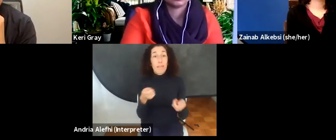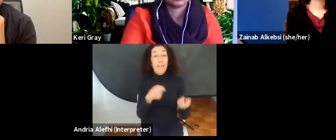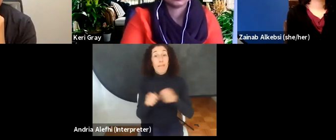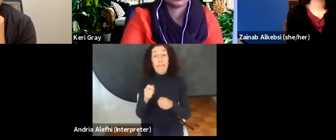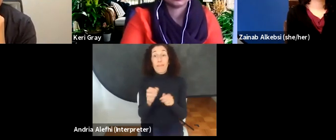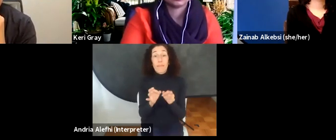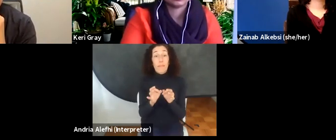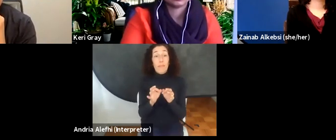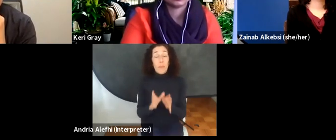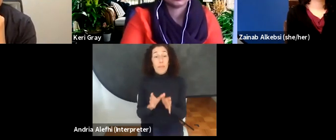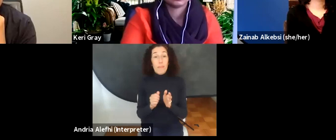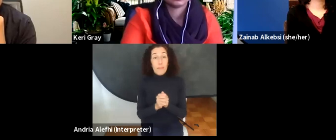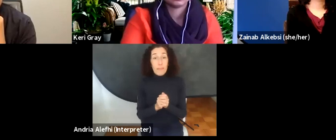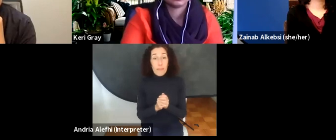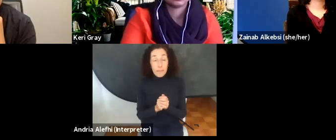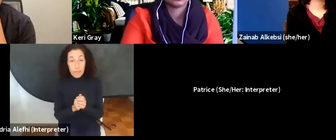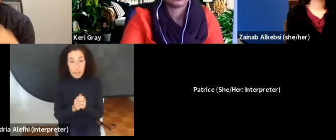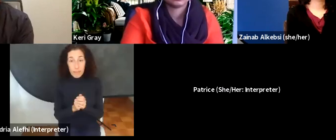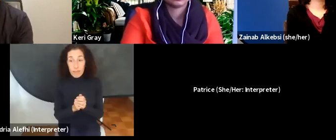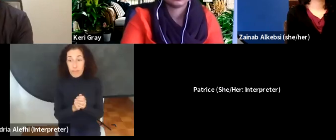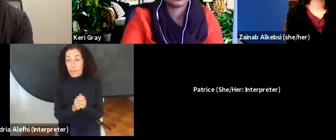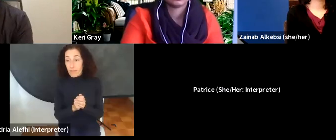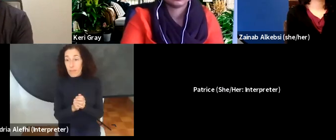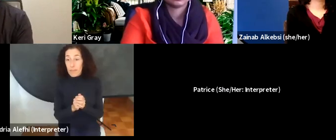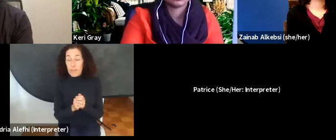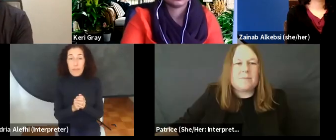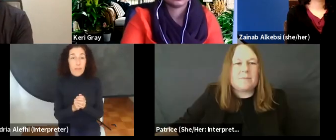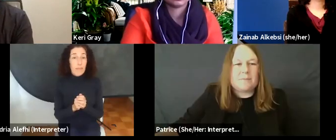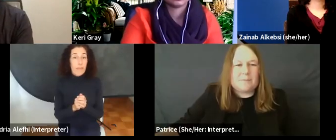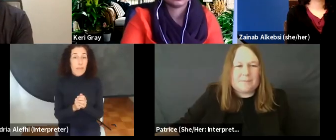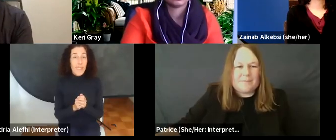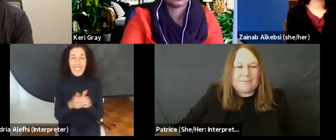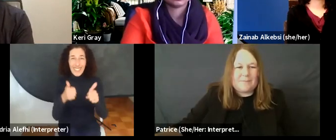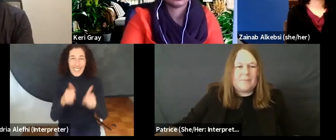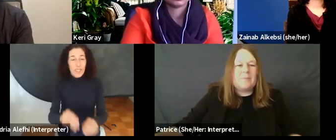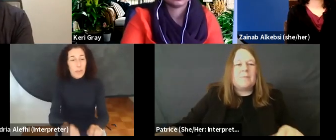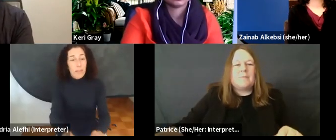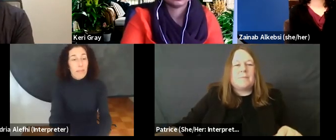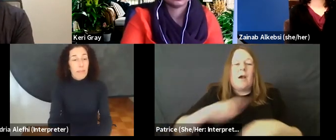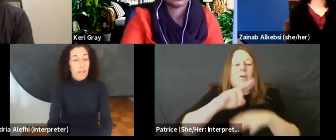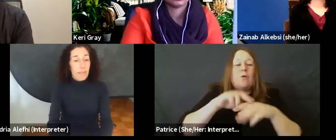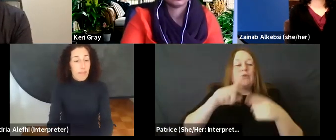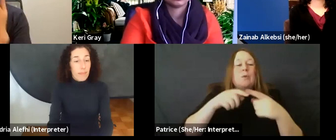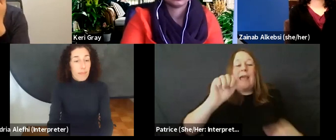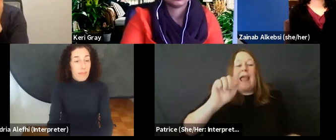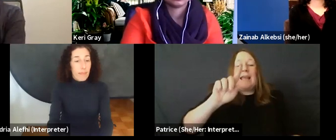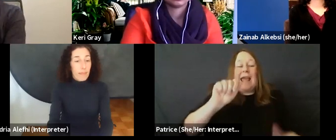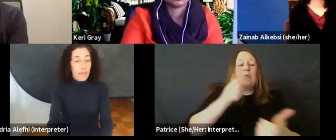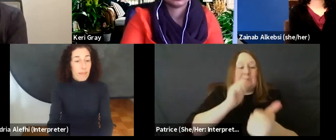And there's so many wonderful things that are coming out of this. Excuse me. of course, when the ADA was passed, it had a